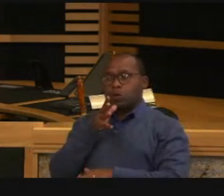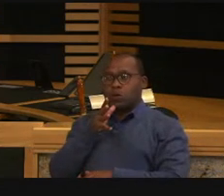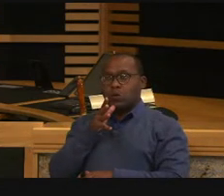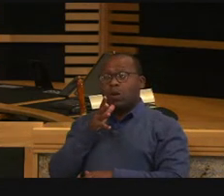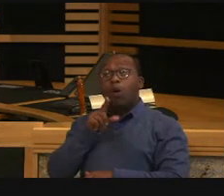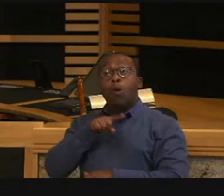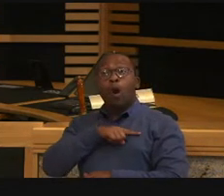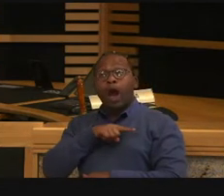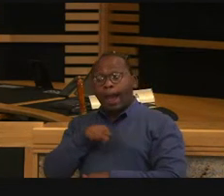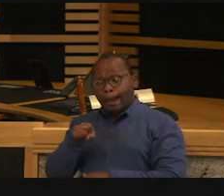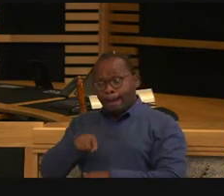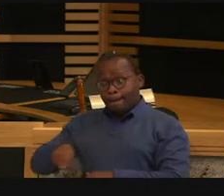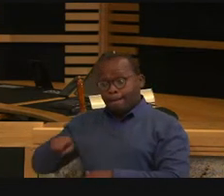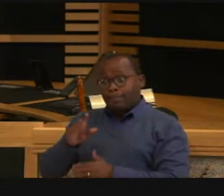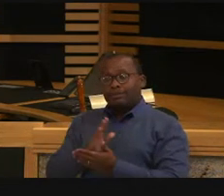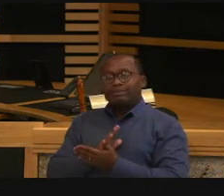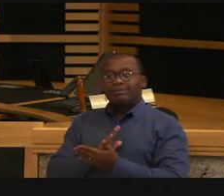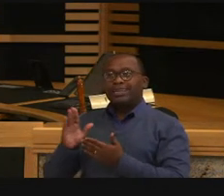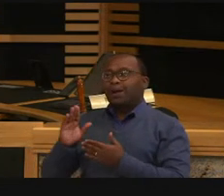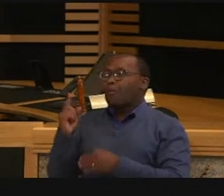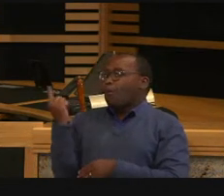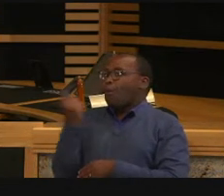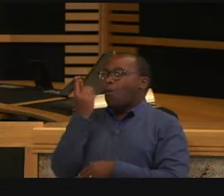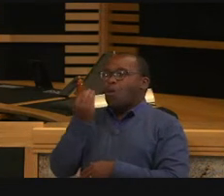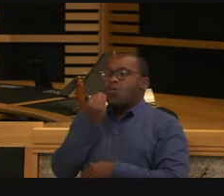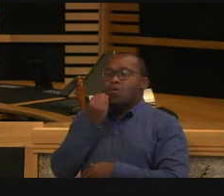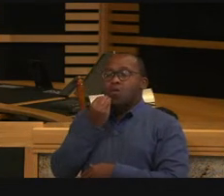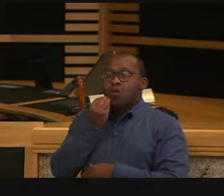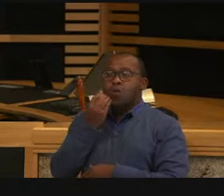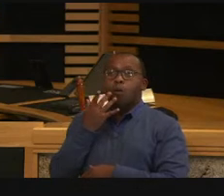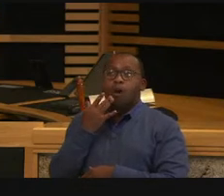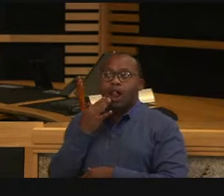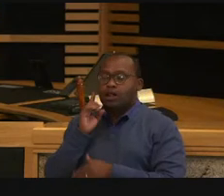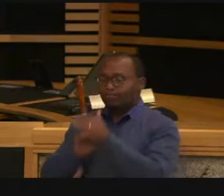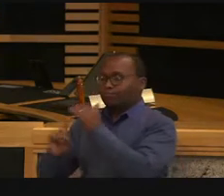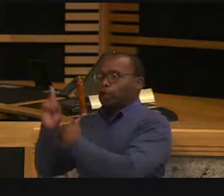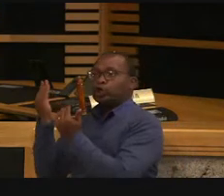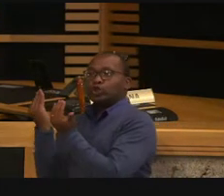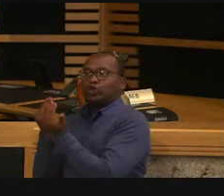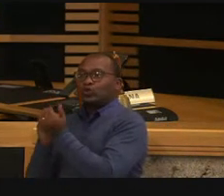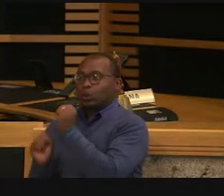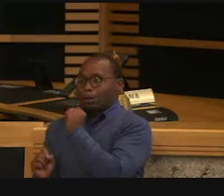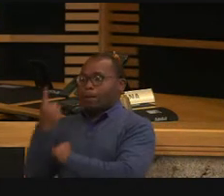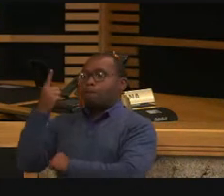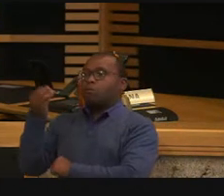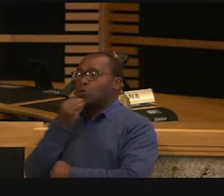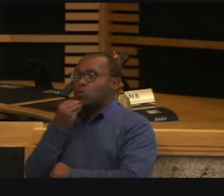at school is the only full nutritious meal, as many households are living below